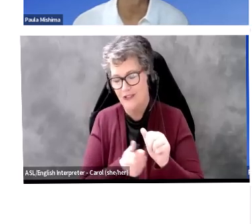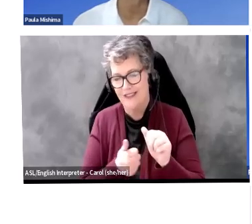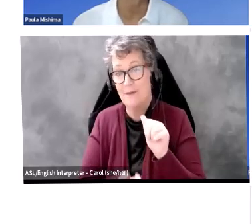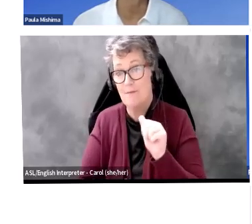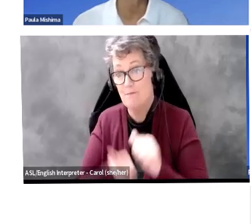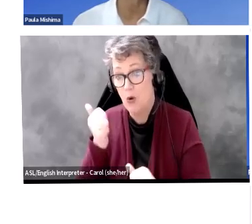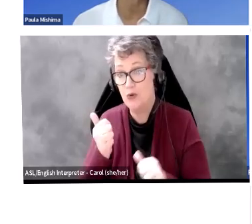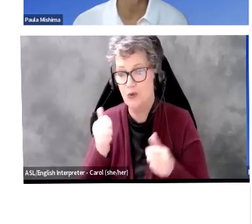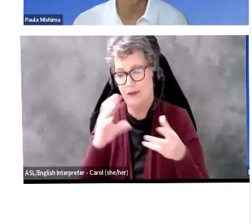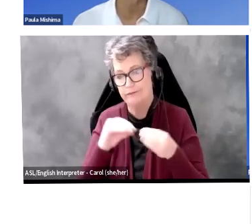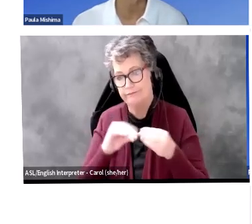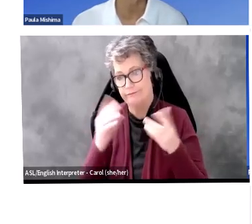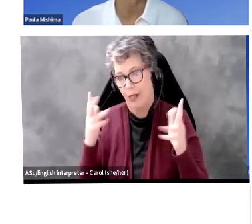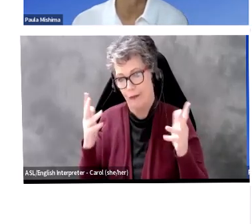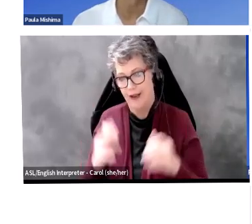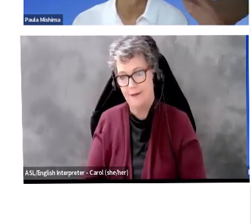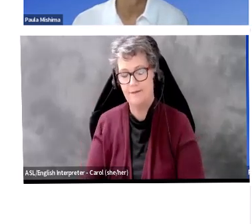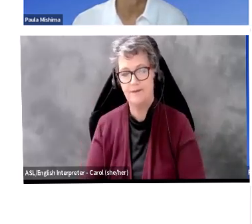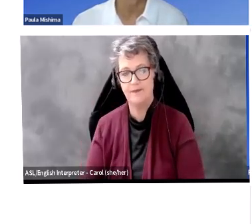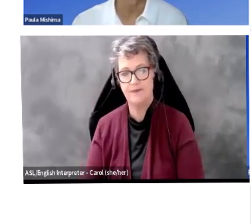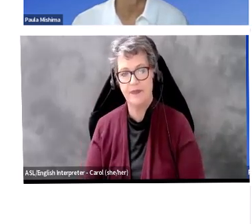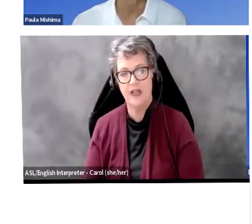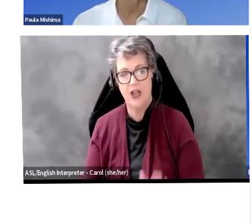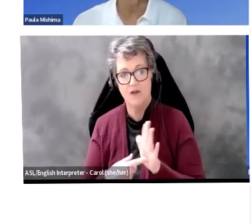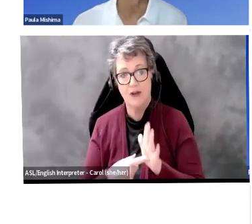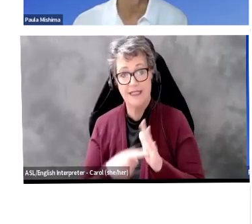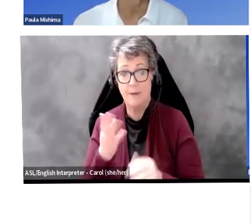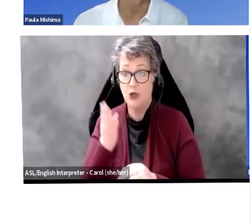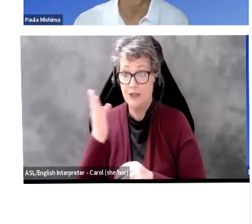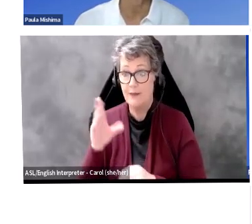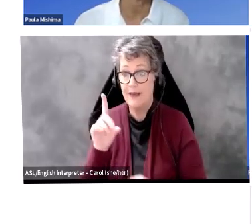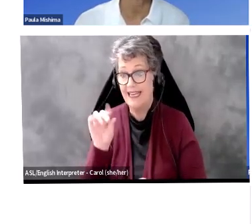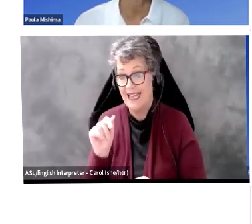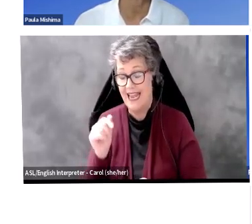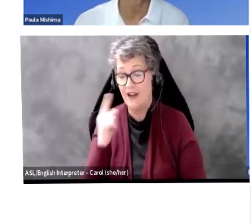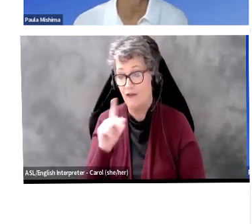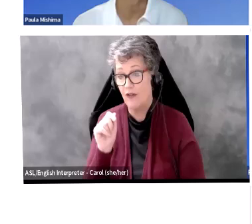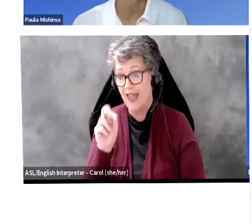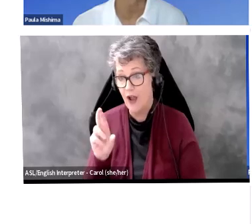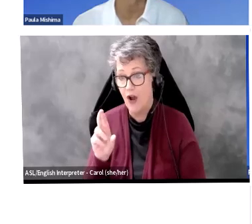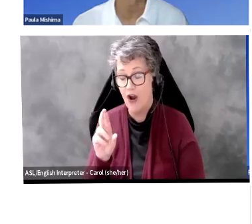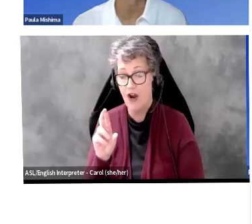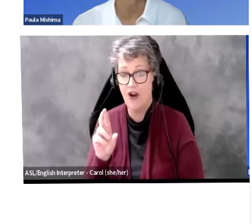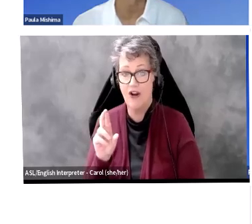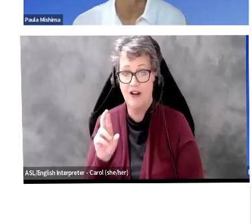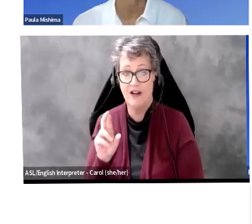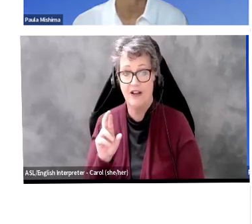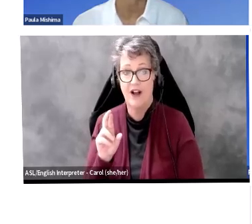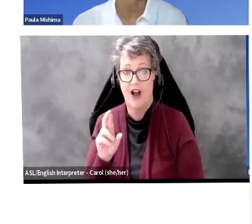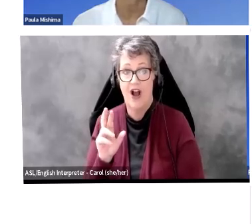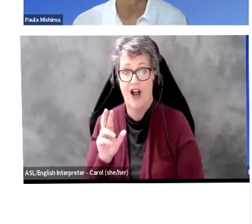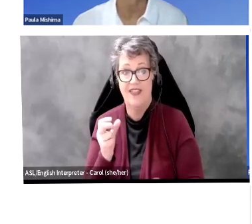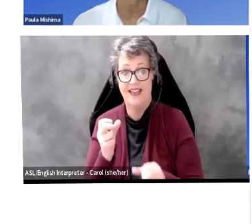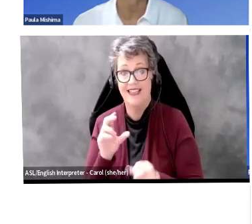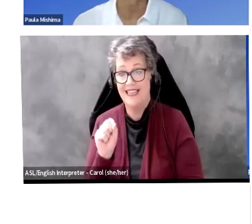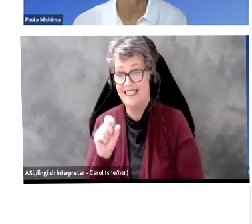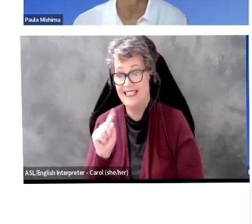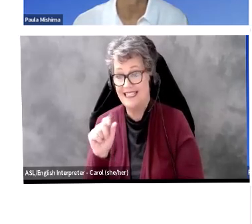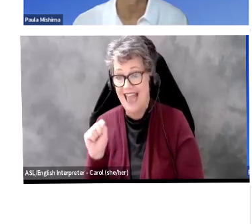I've talked about it already. For example, you're submitting data for AR on the stats file, you're submitting data